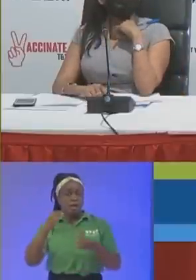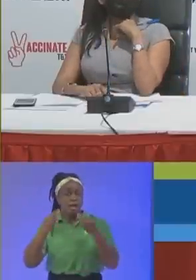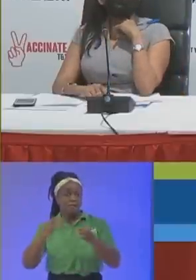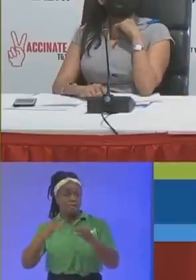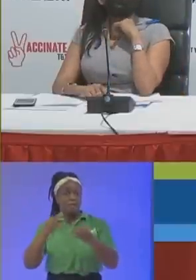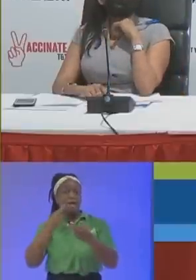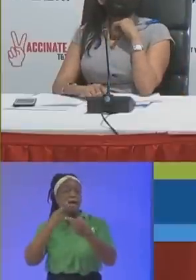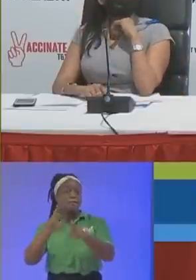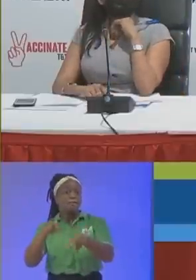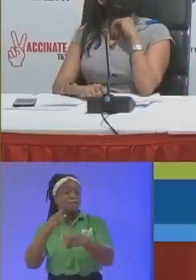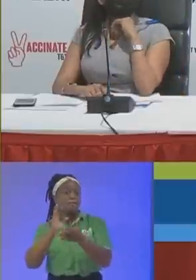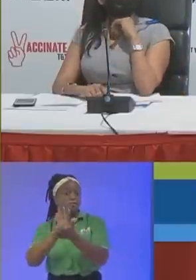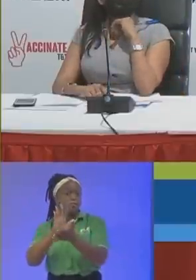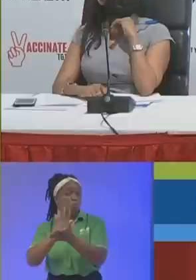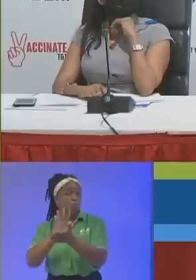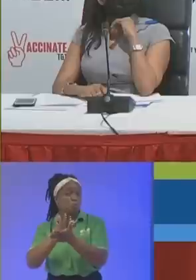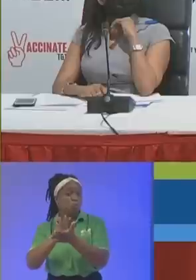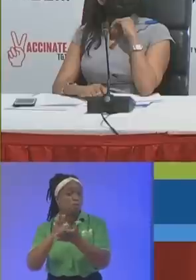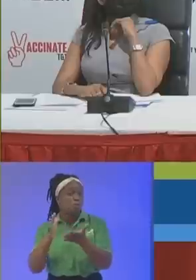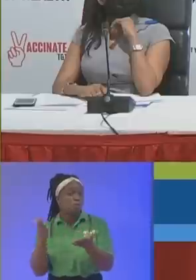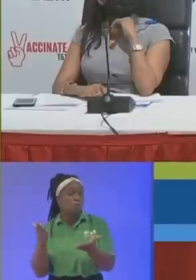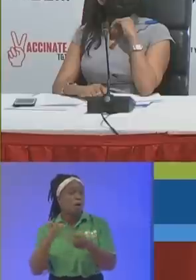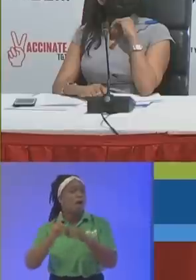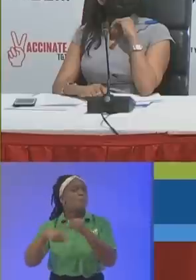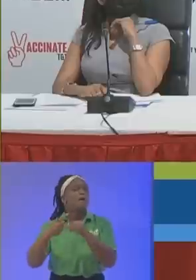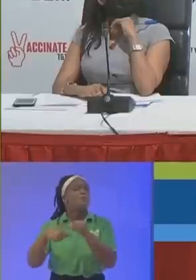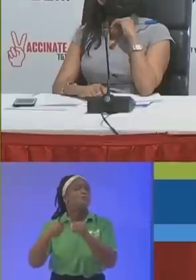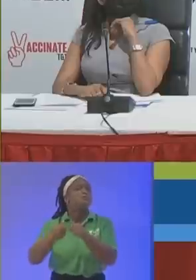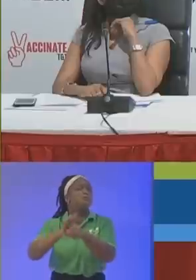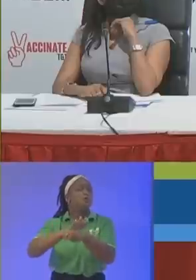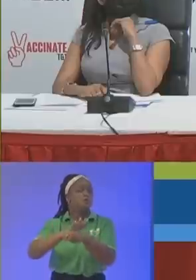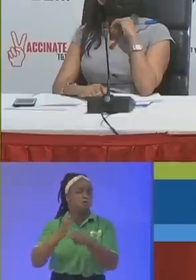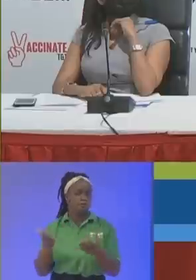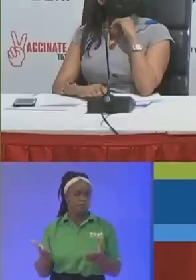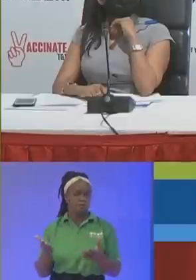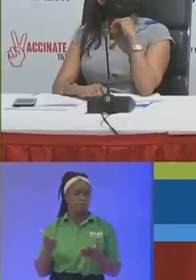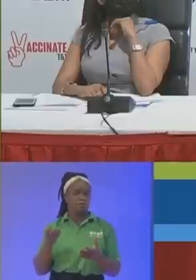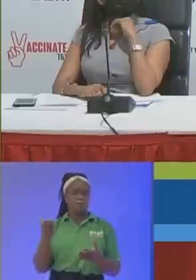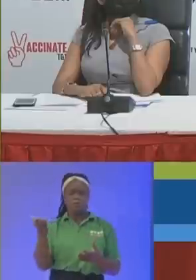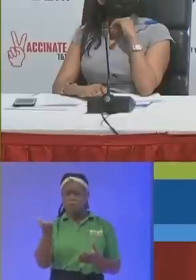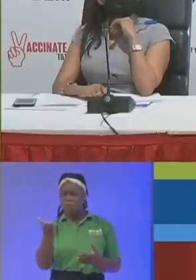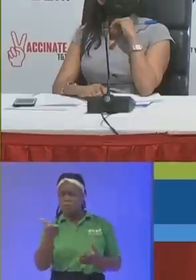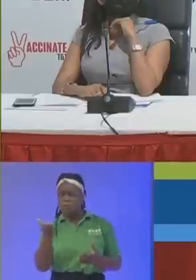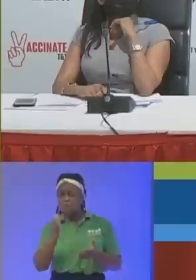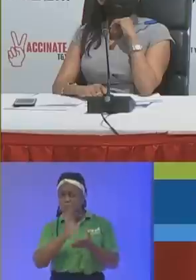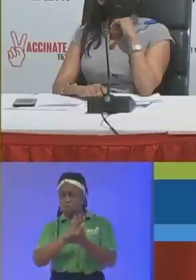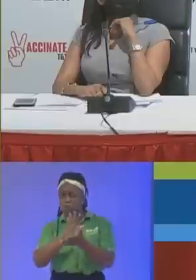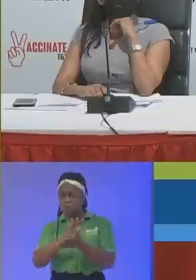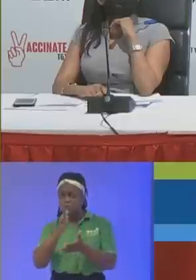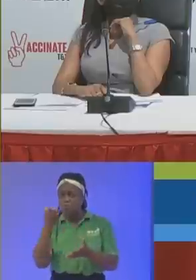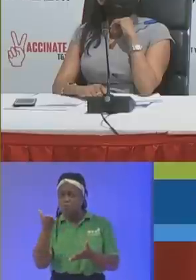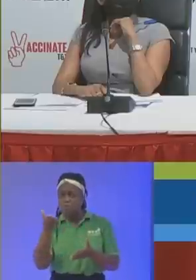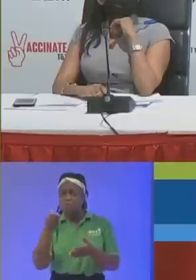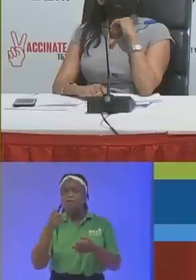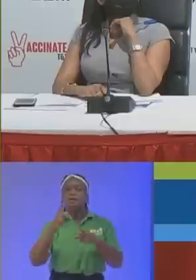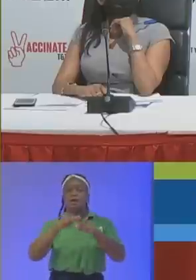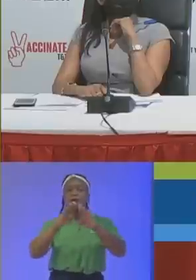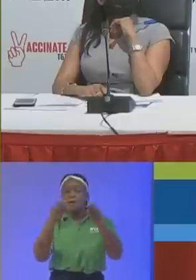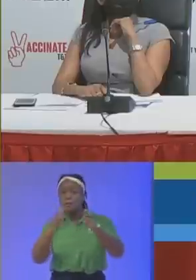regarding any COVID-19 issues, seeing that school was open since Monday for more of the population? Thank